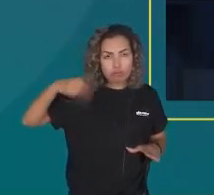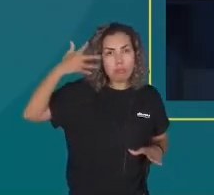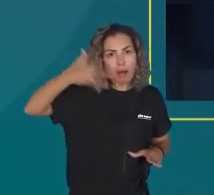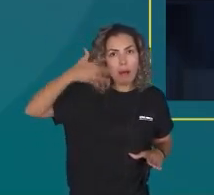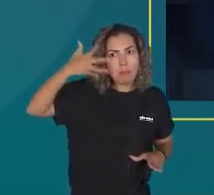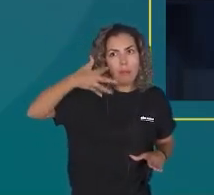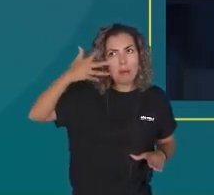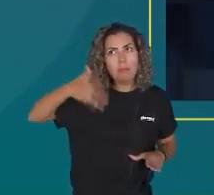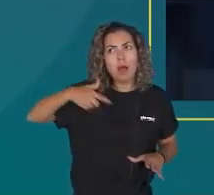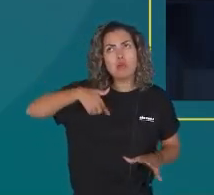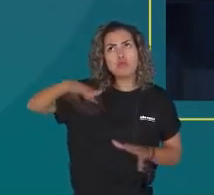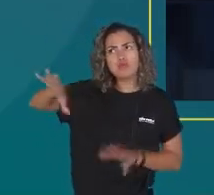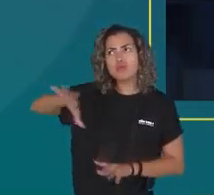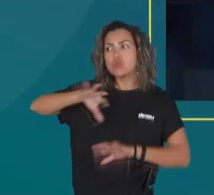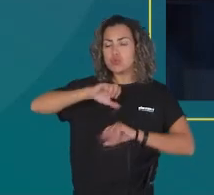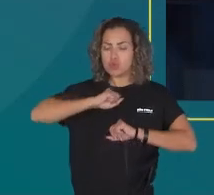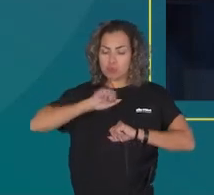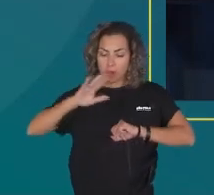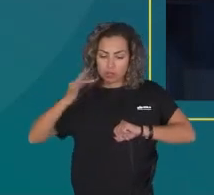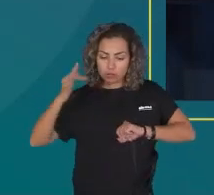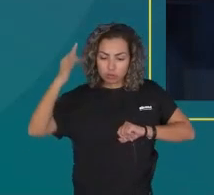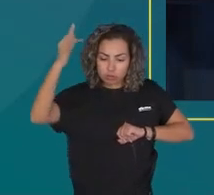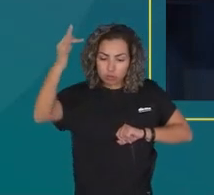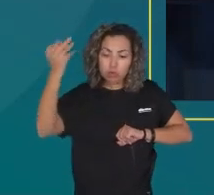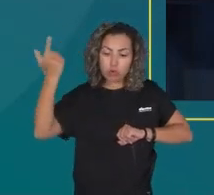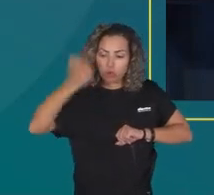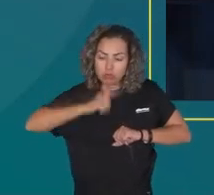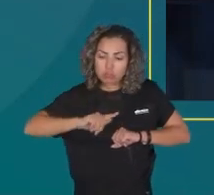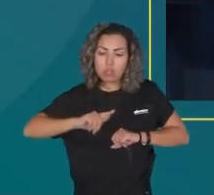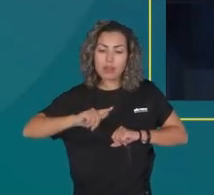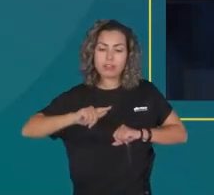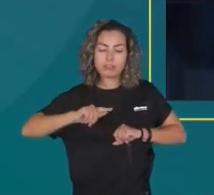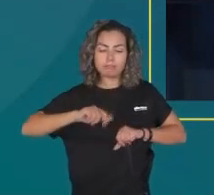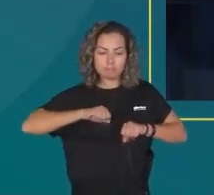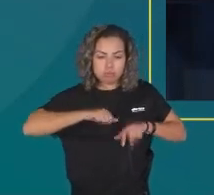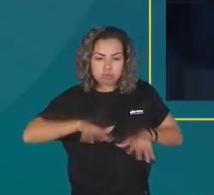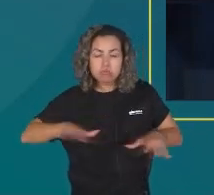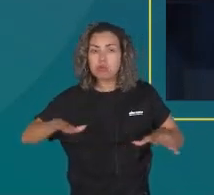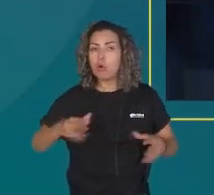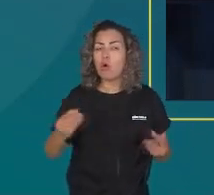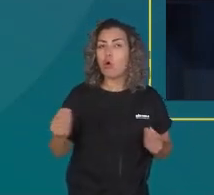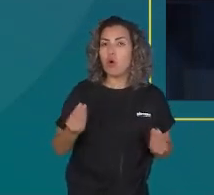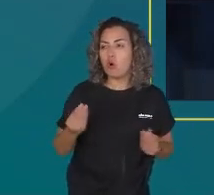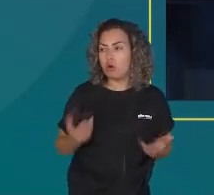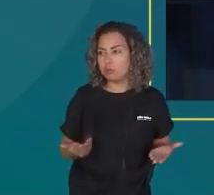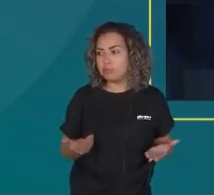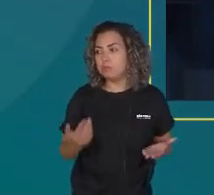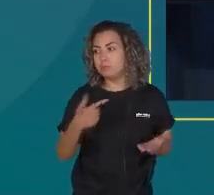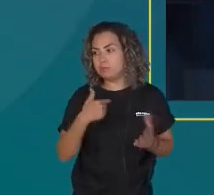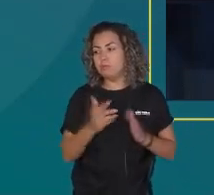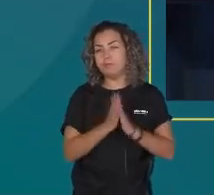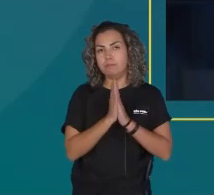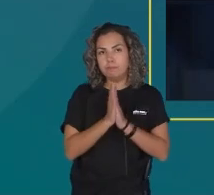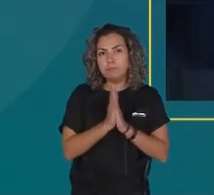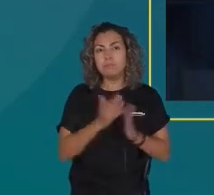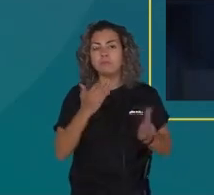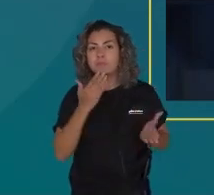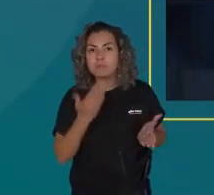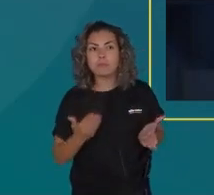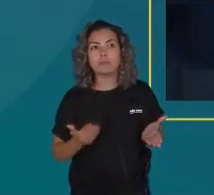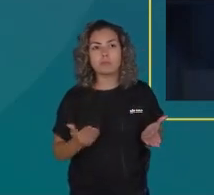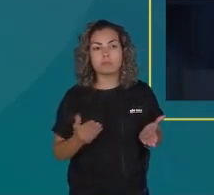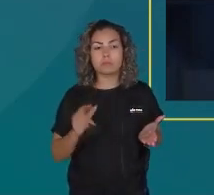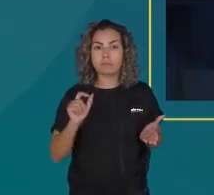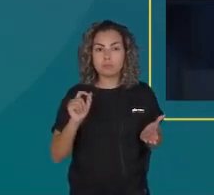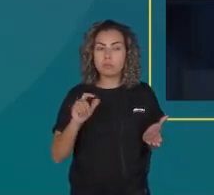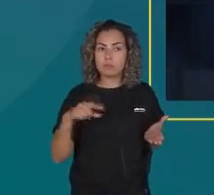urban future with nature? And I'm going to ask our next COP host, Carly, to start. And then we